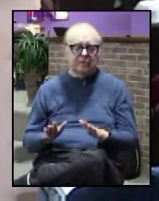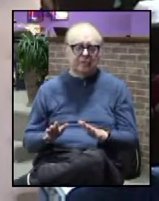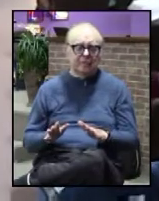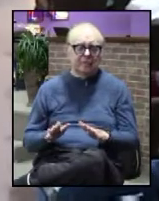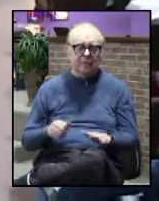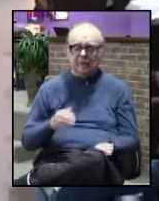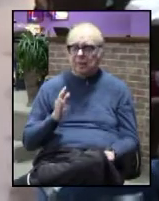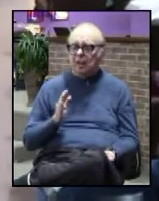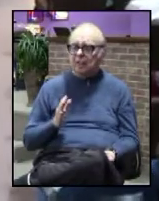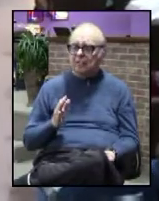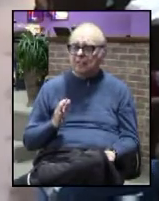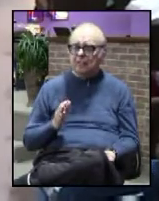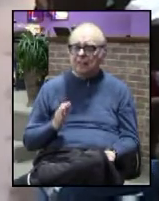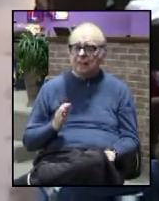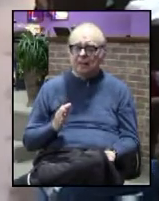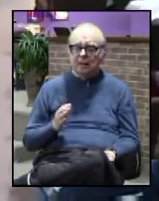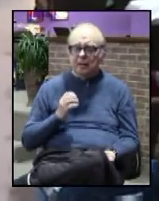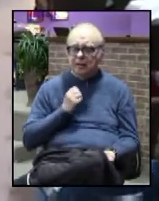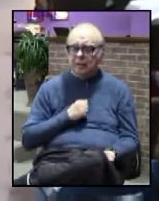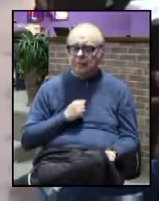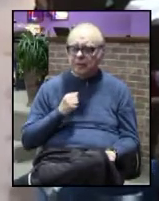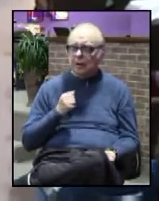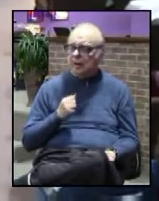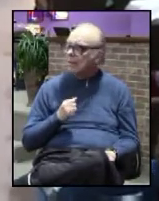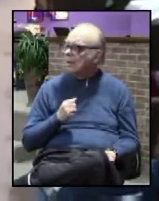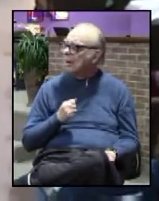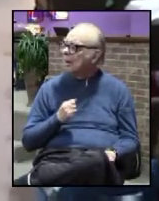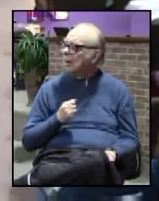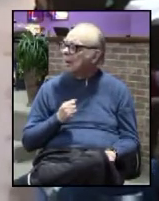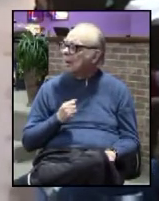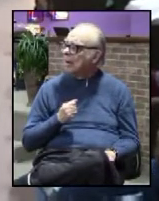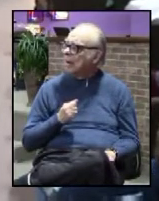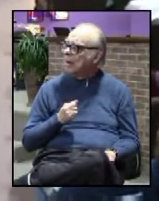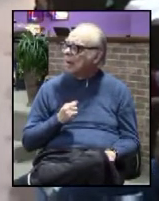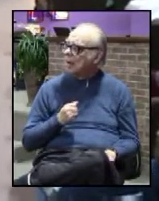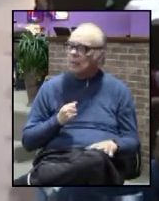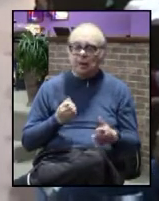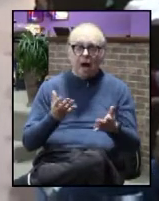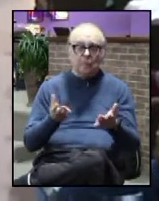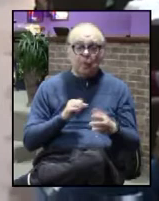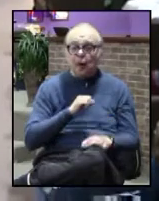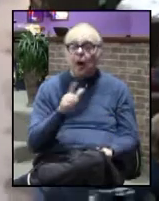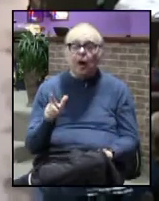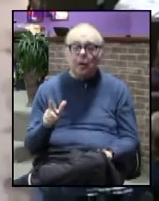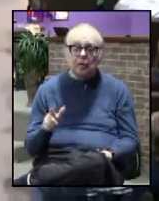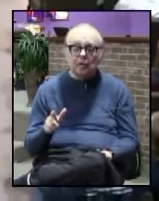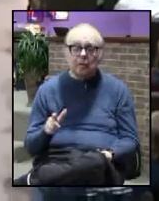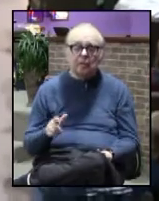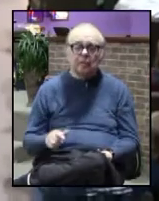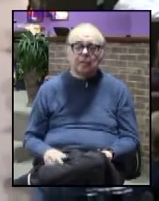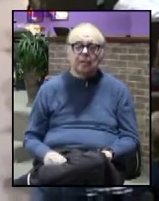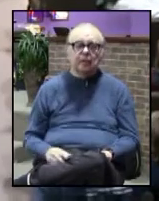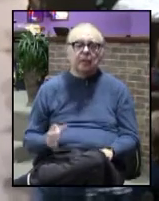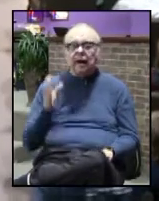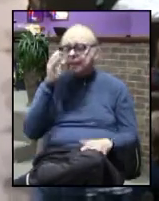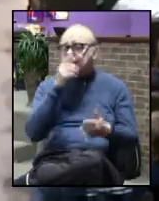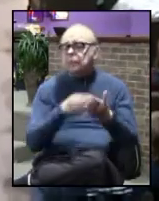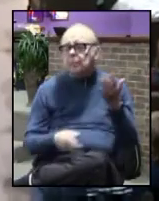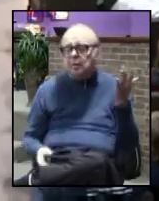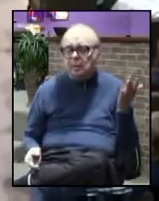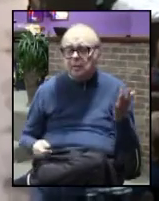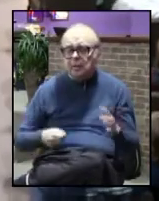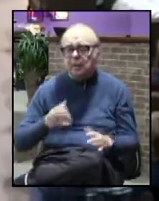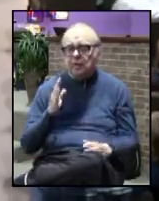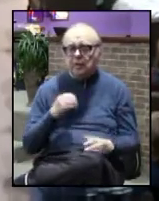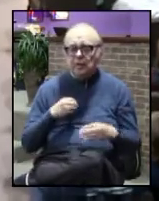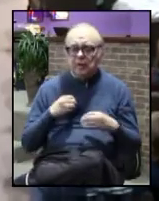God, sorry guys, but I want it all. But guess what? He's